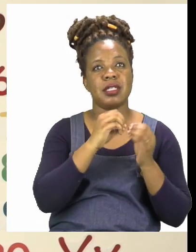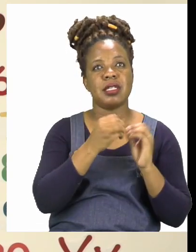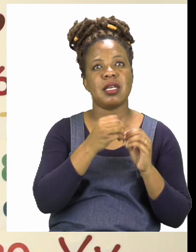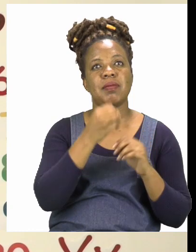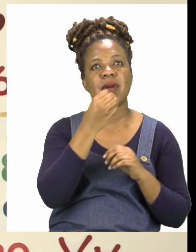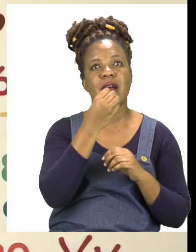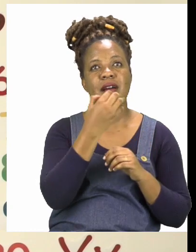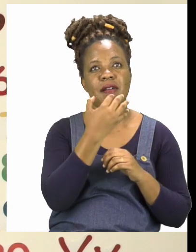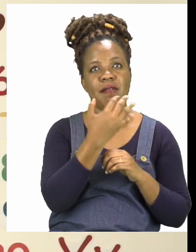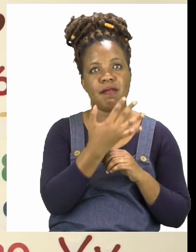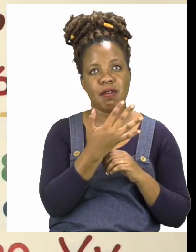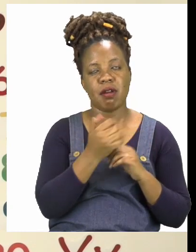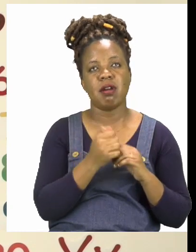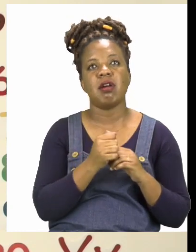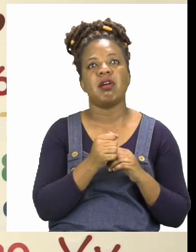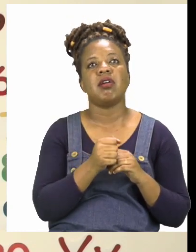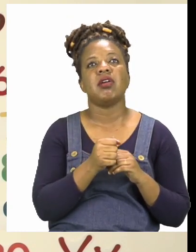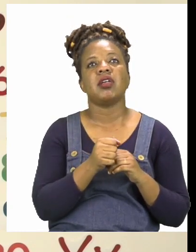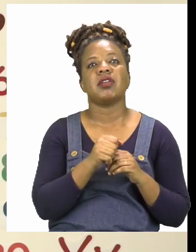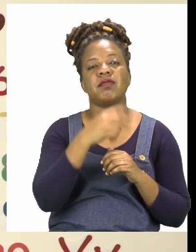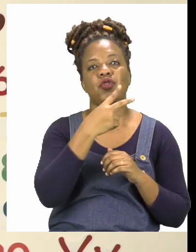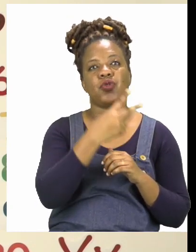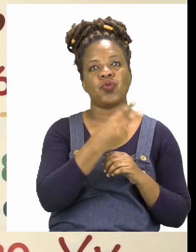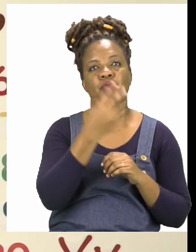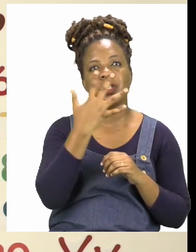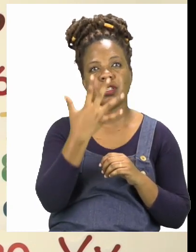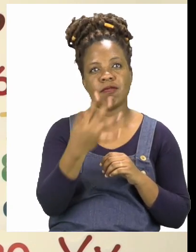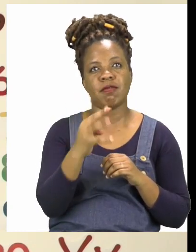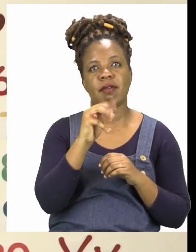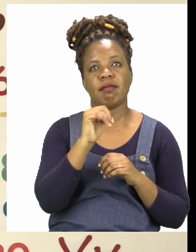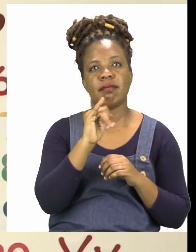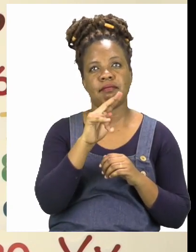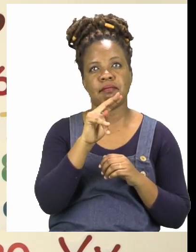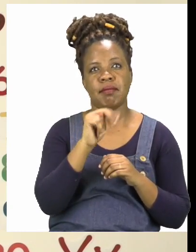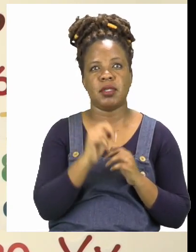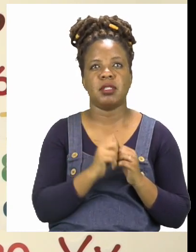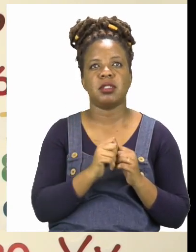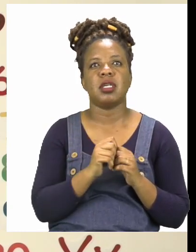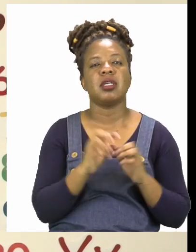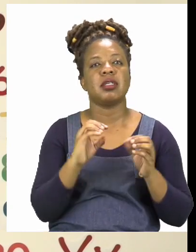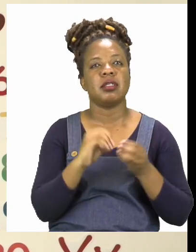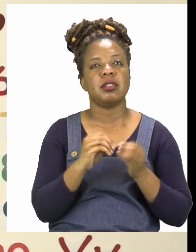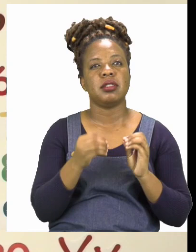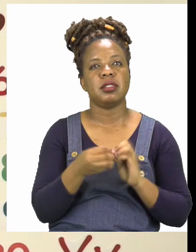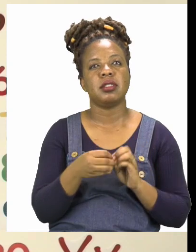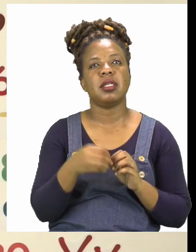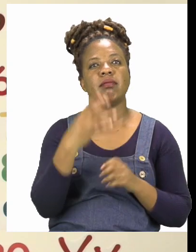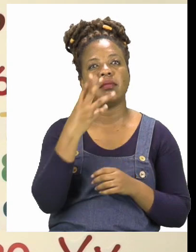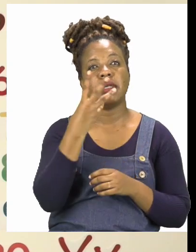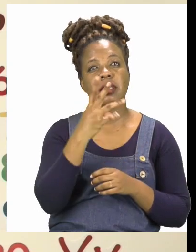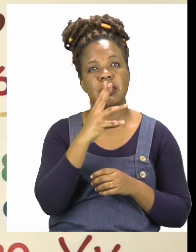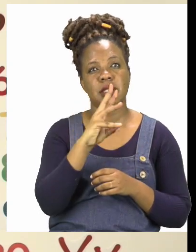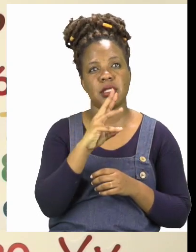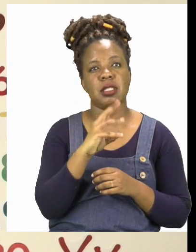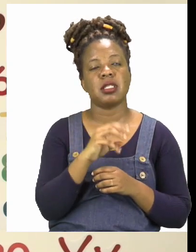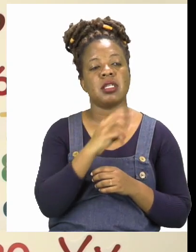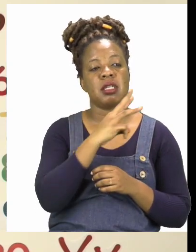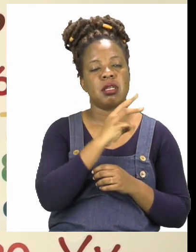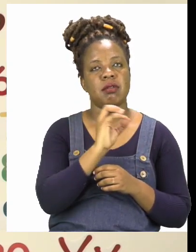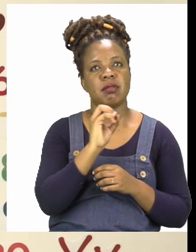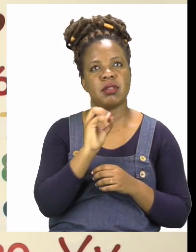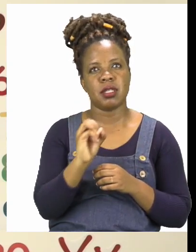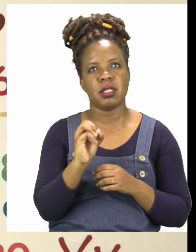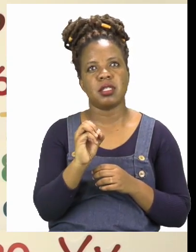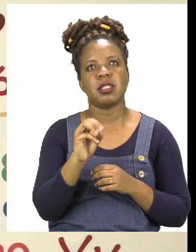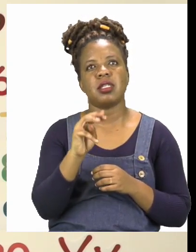at 6. Now we're going to continue counting in 5s, but this time, before we do that, I need to